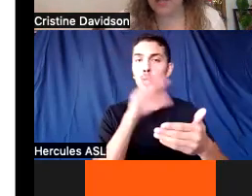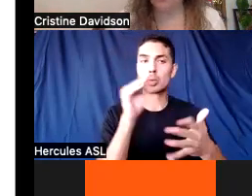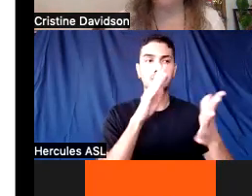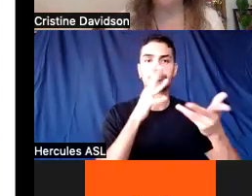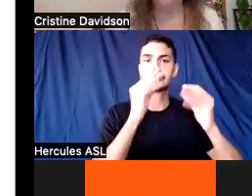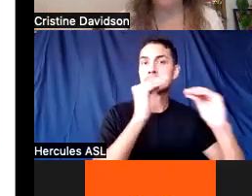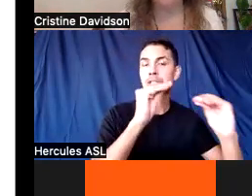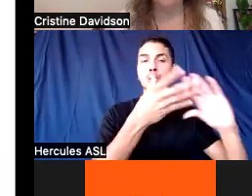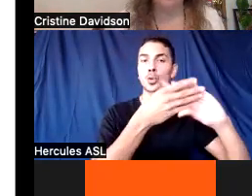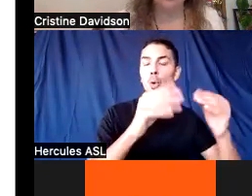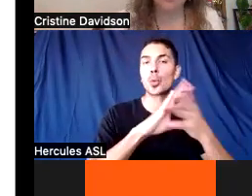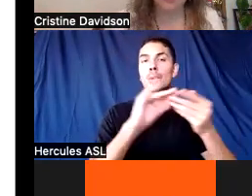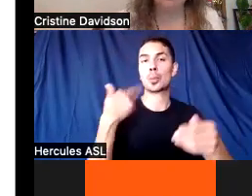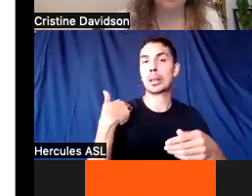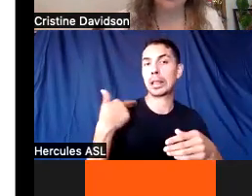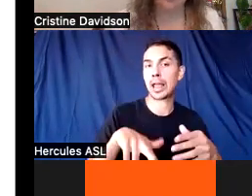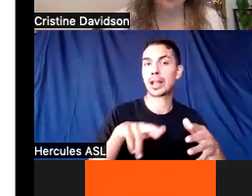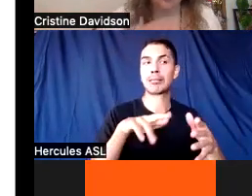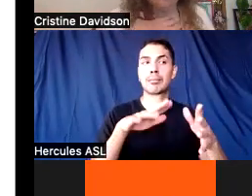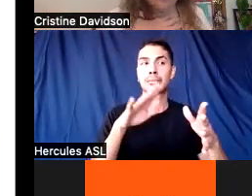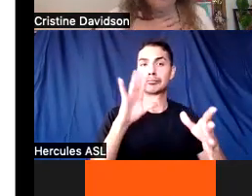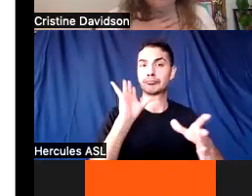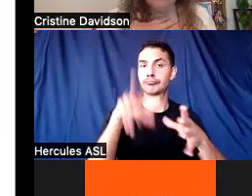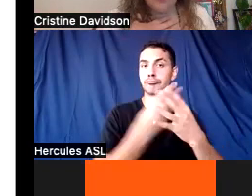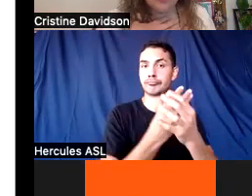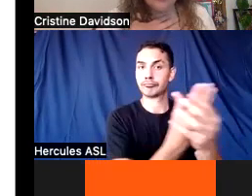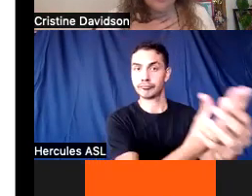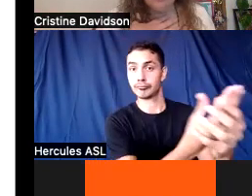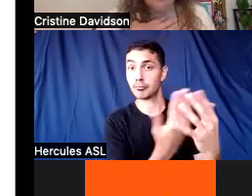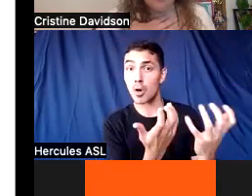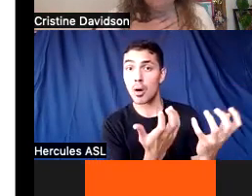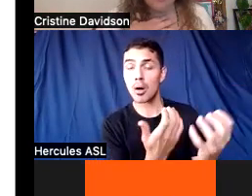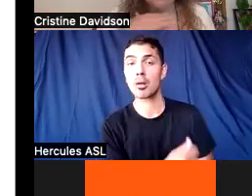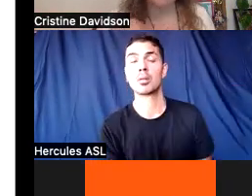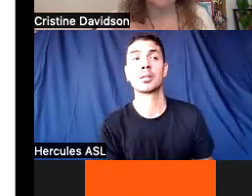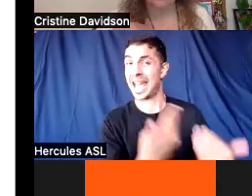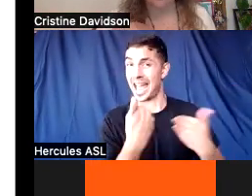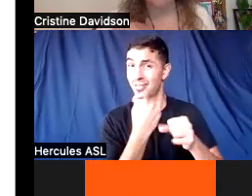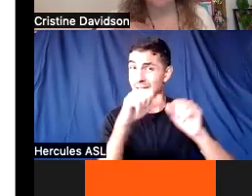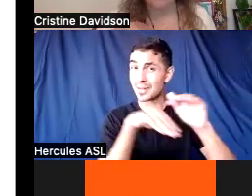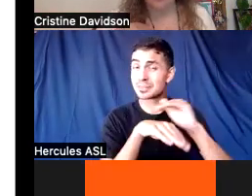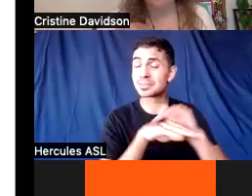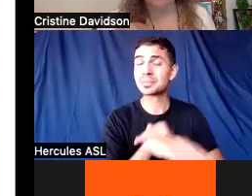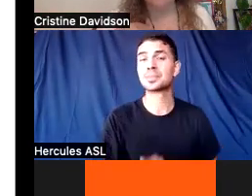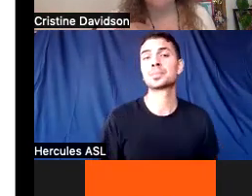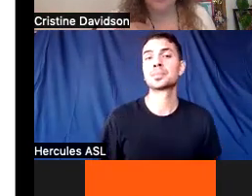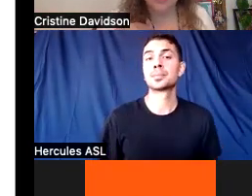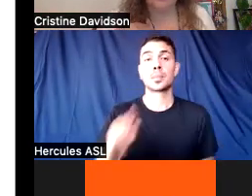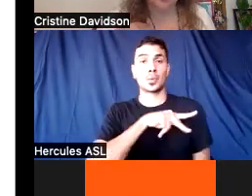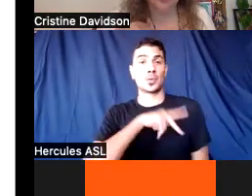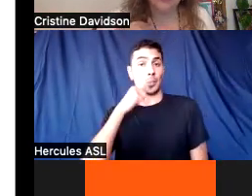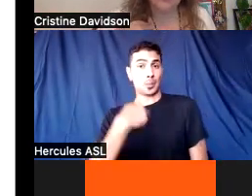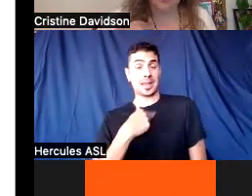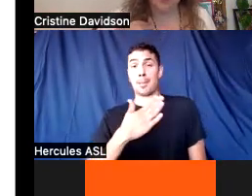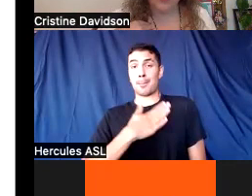And know too that sometimes, for me personally, my sexual abuse happened in